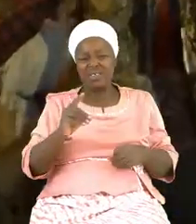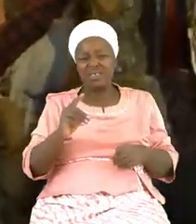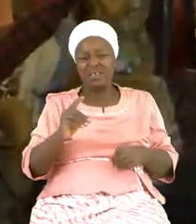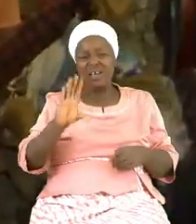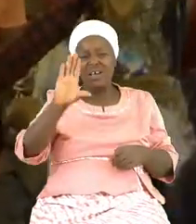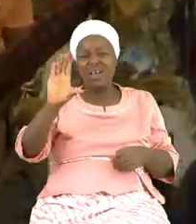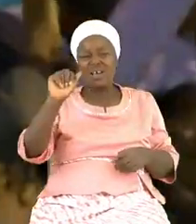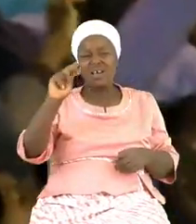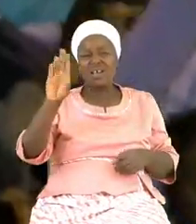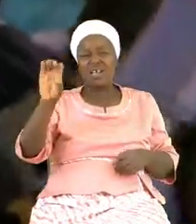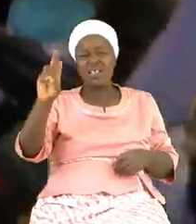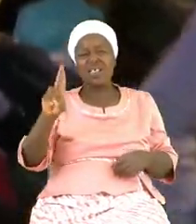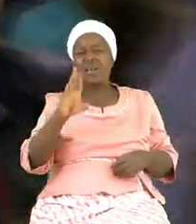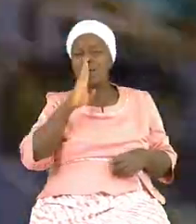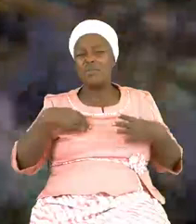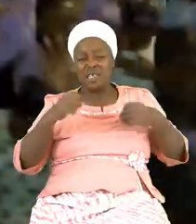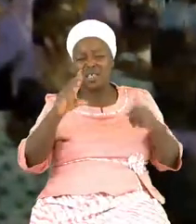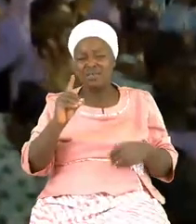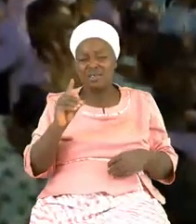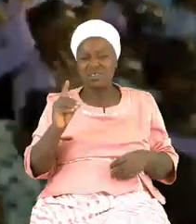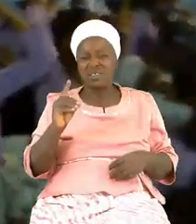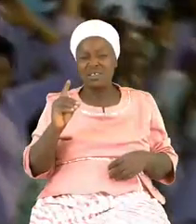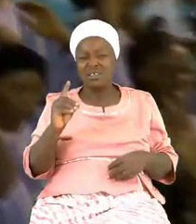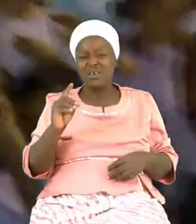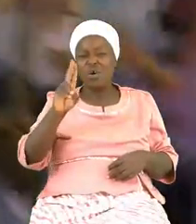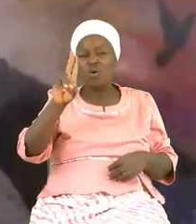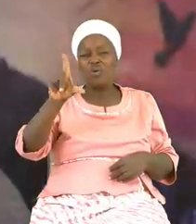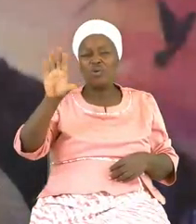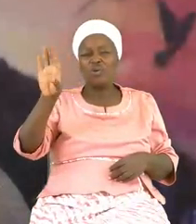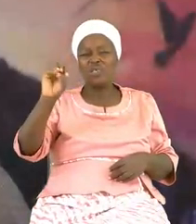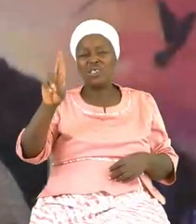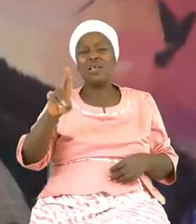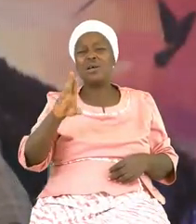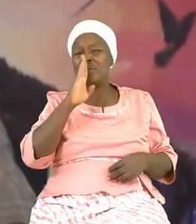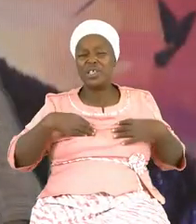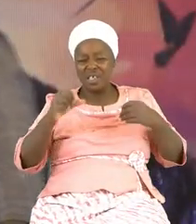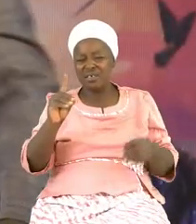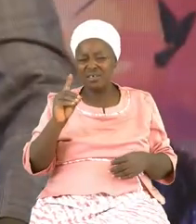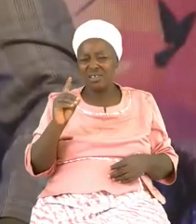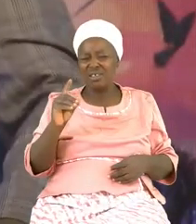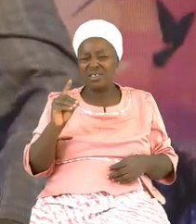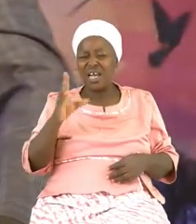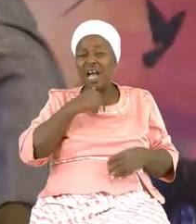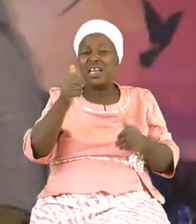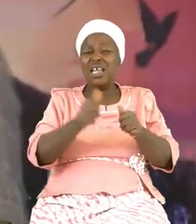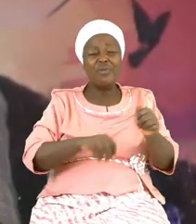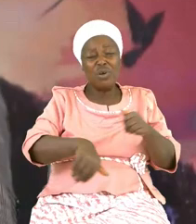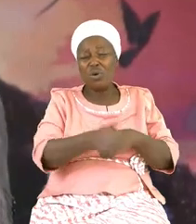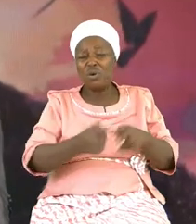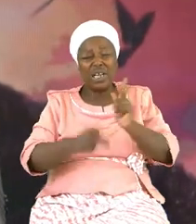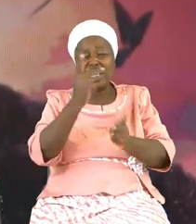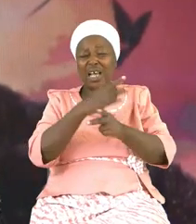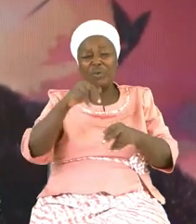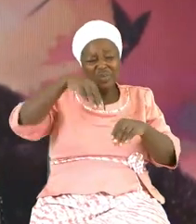be healed. Amen. Ulcer, be healed. Amen. and every other kind of internal